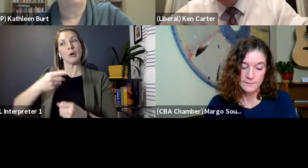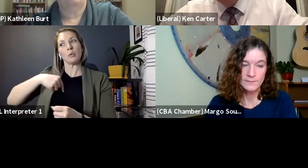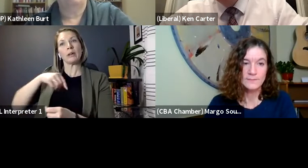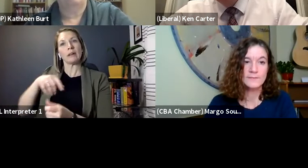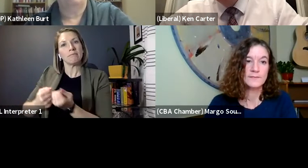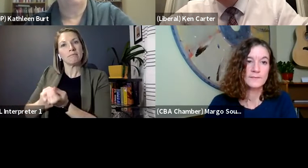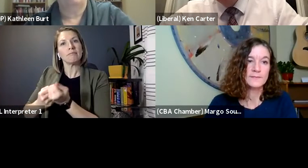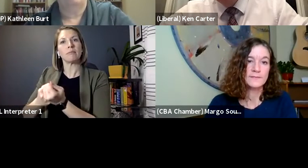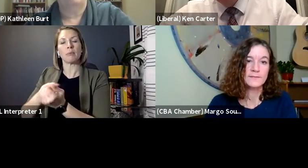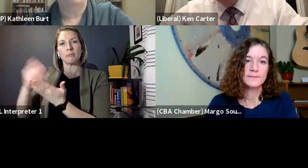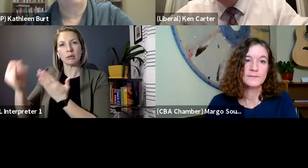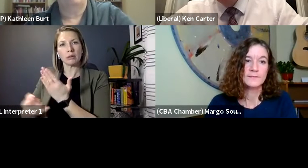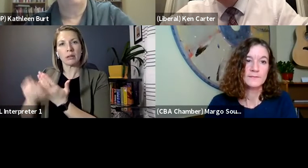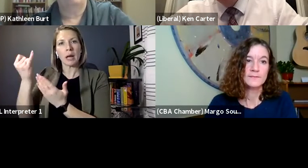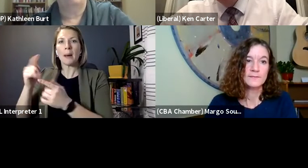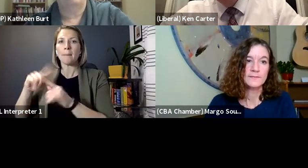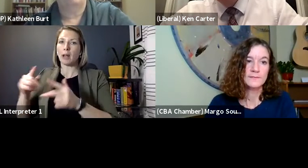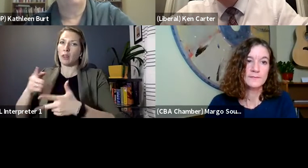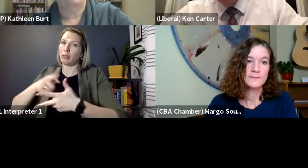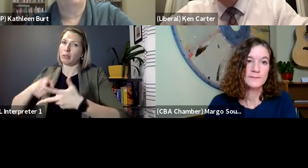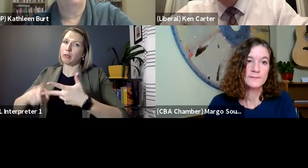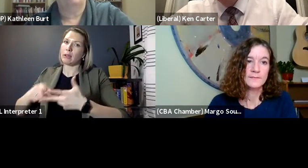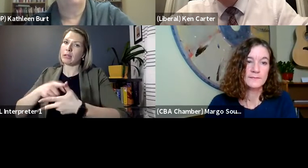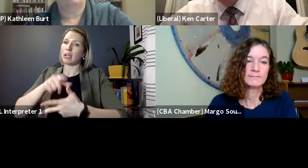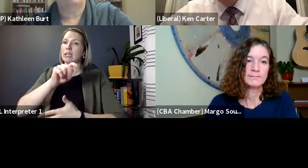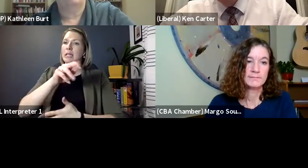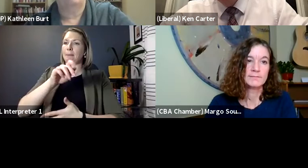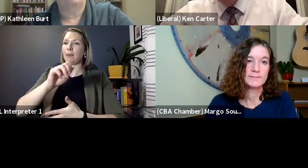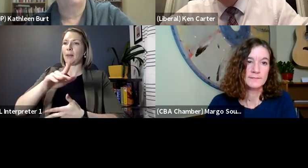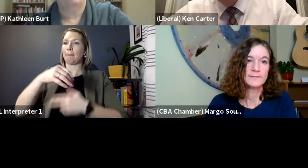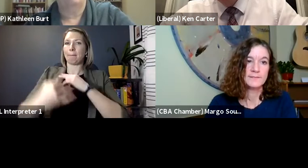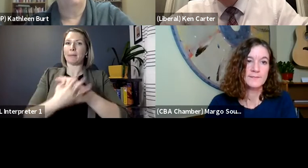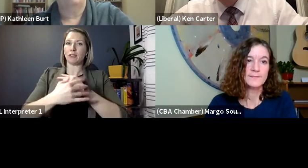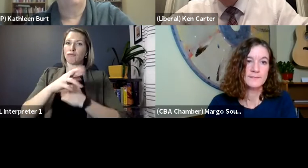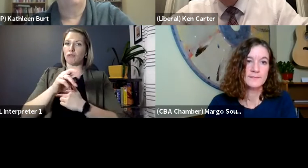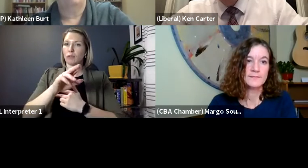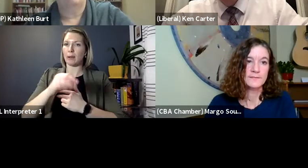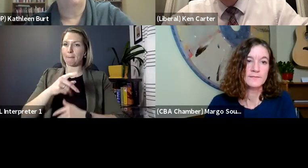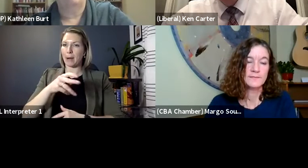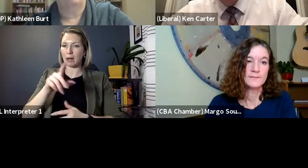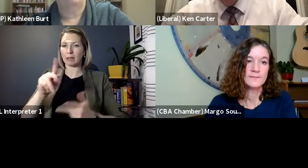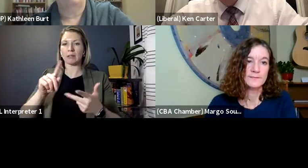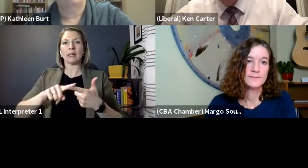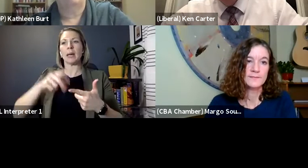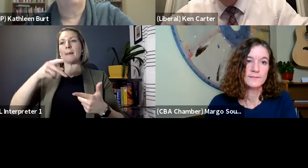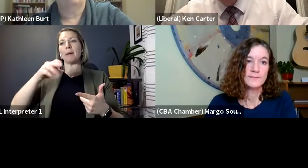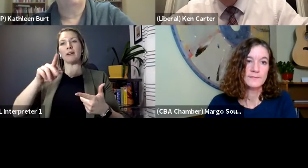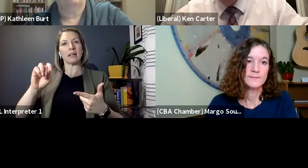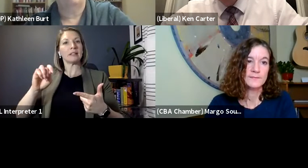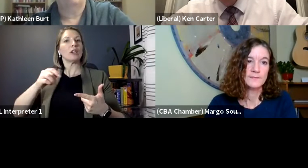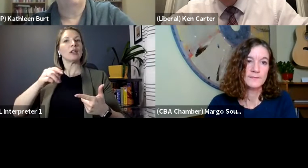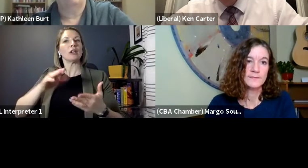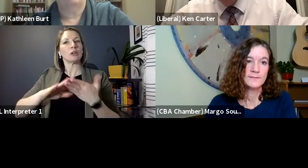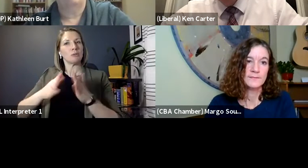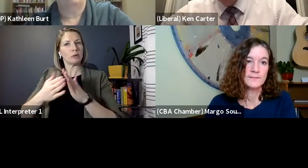internationally recognized for 3 major projects: Topsail Beach Rotary Park, the Rotary Paradise Youth and Community Center, and the Manuels